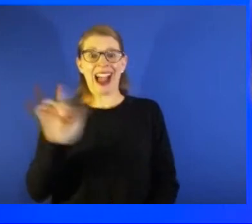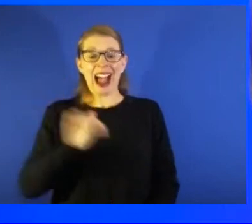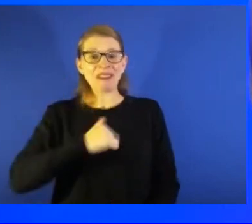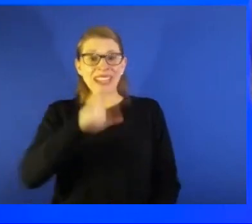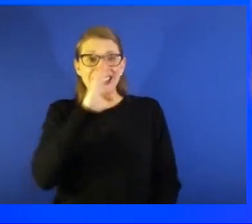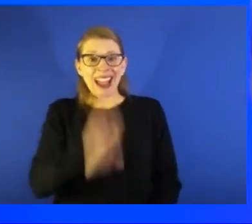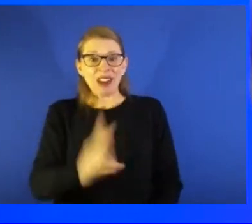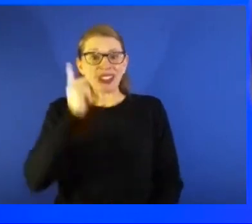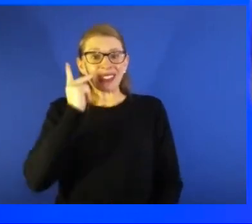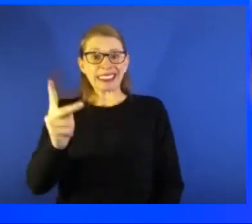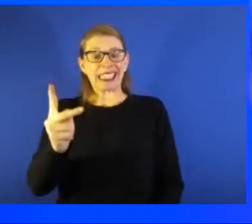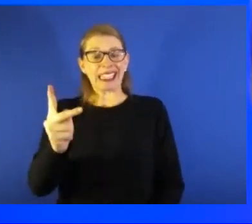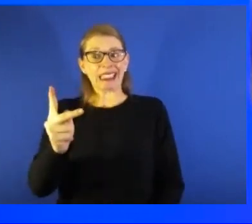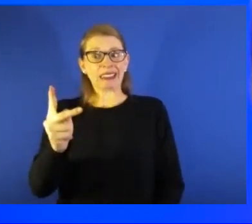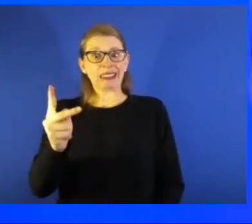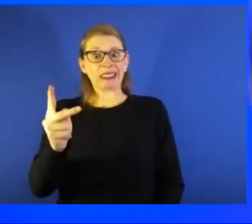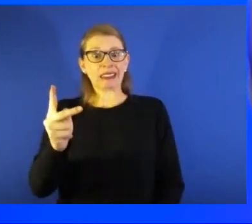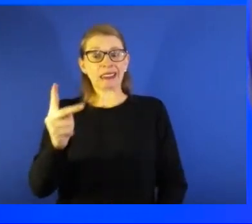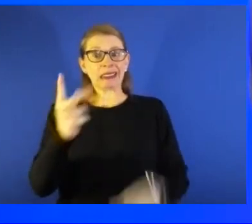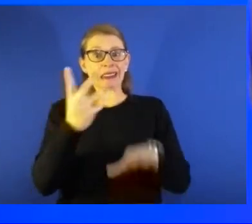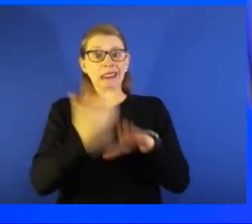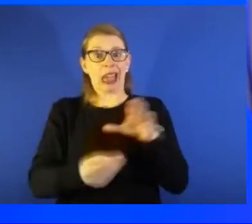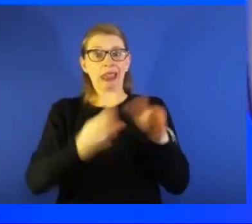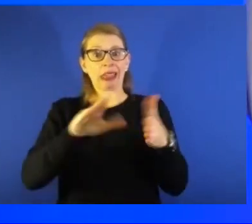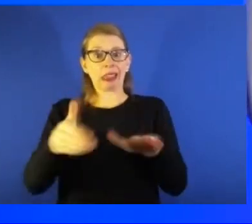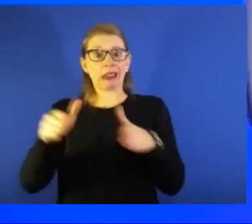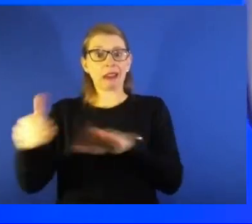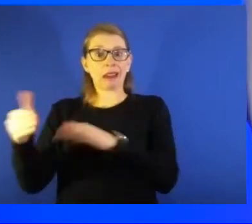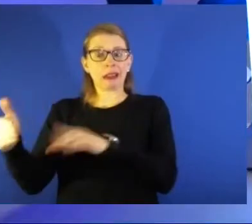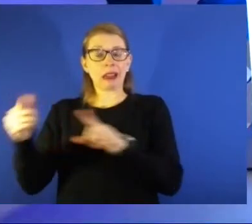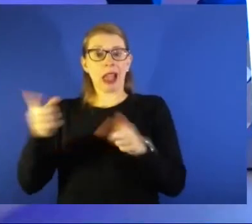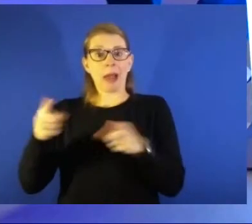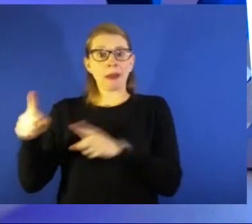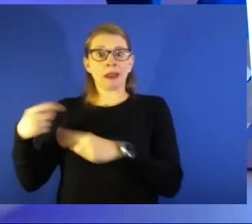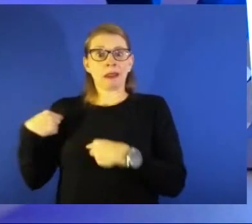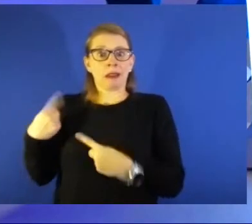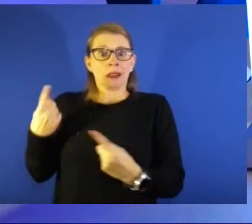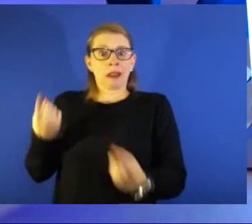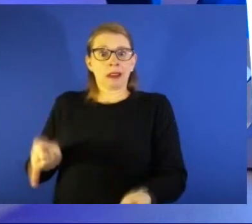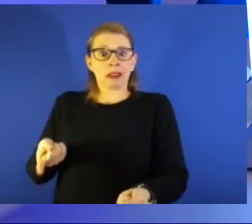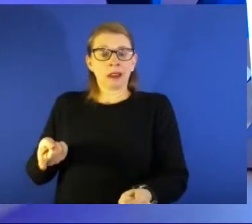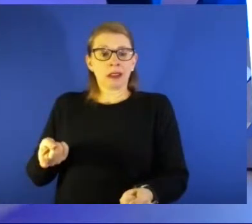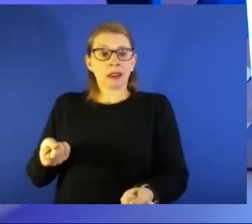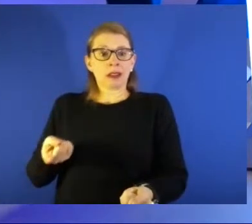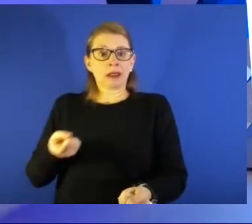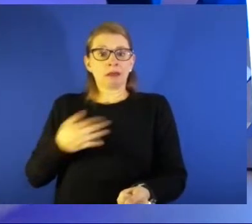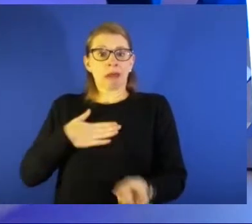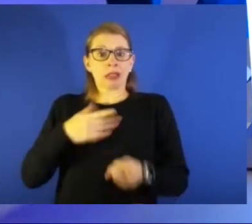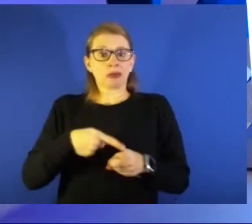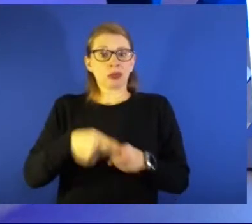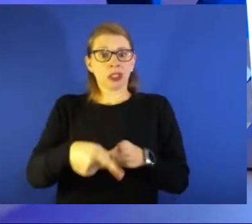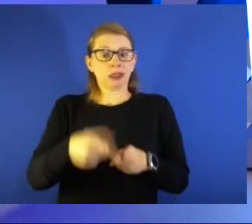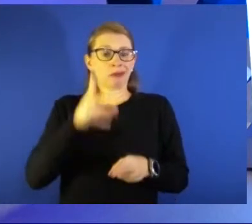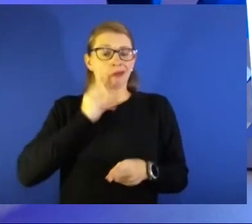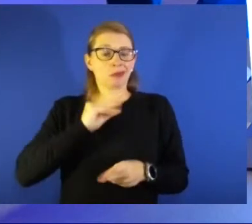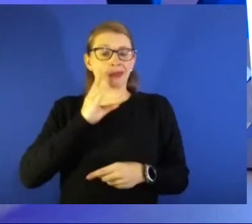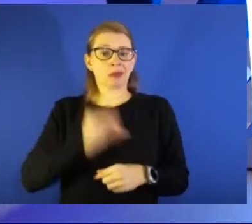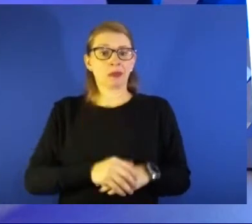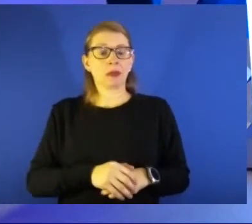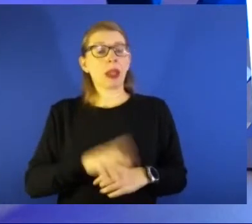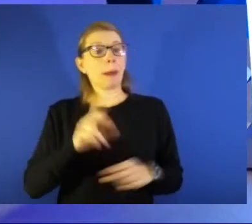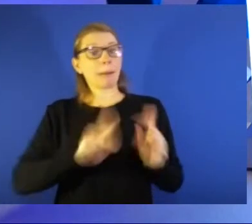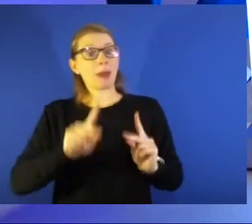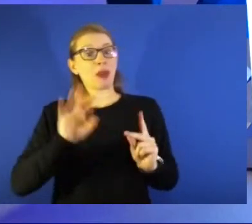amount of death in anything I've done. Well, I think when I've talked to other folks who have worked on these front lines, that they say that's the